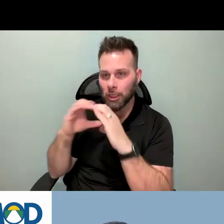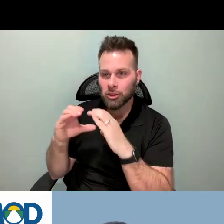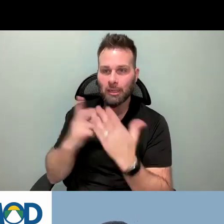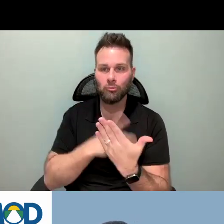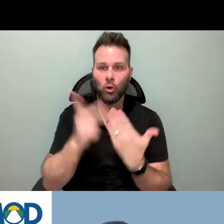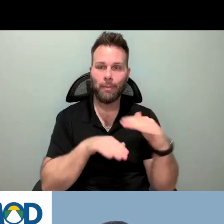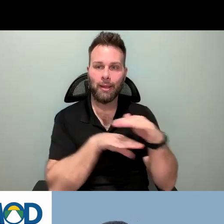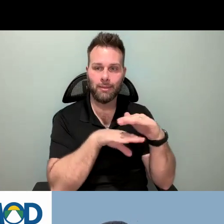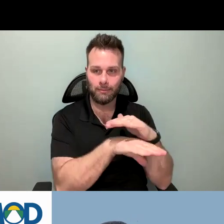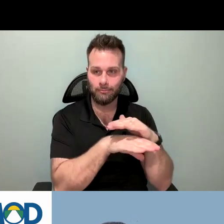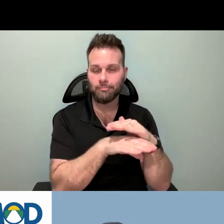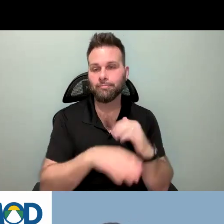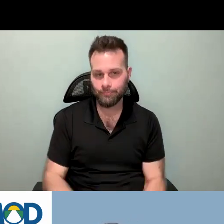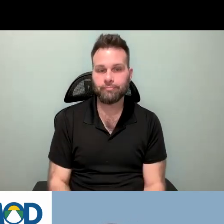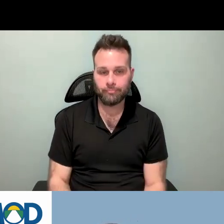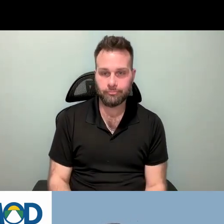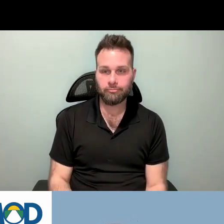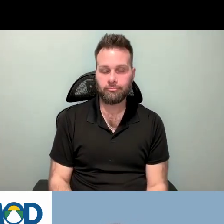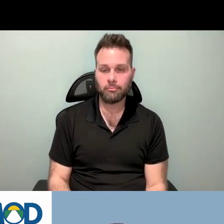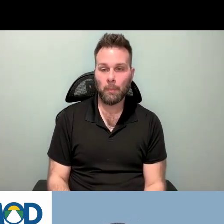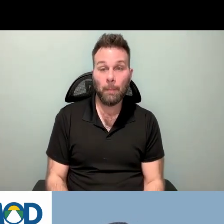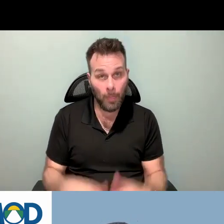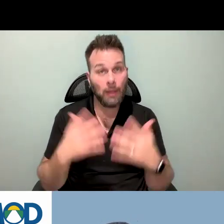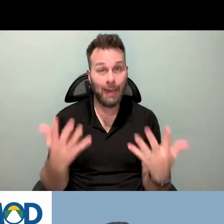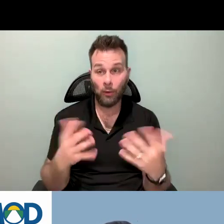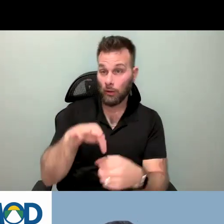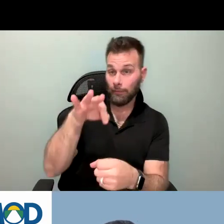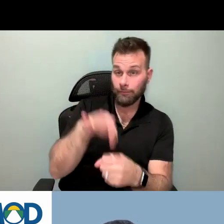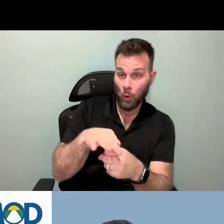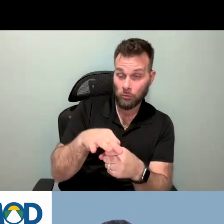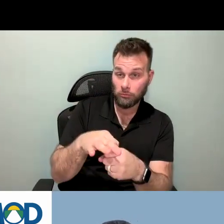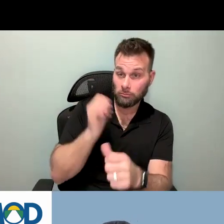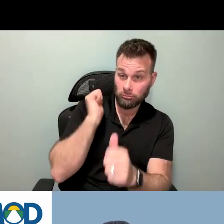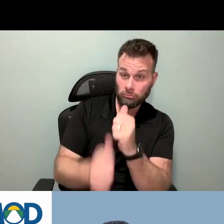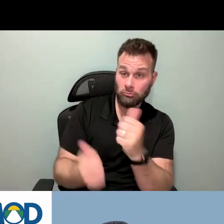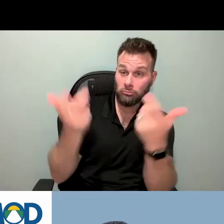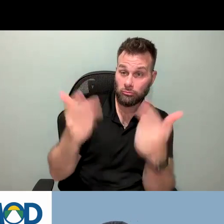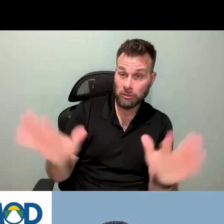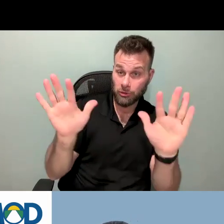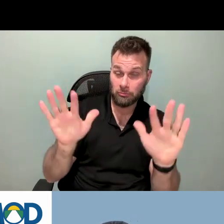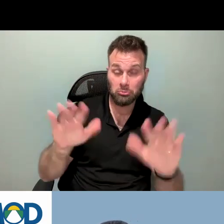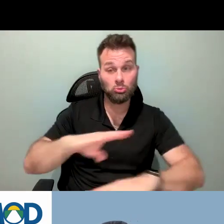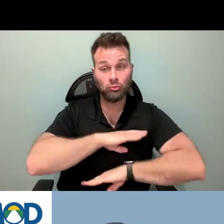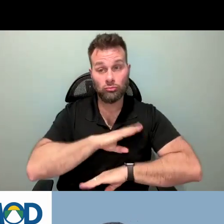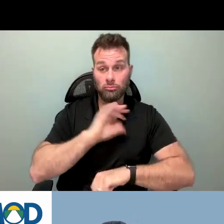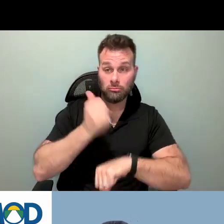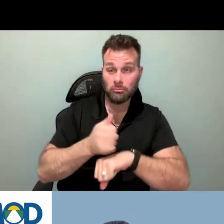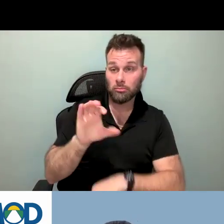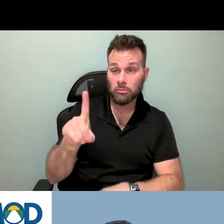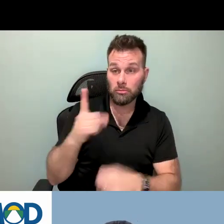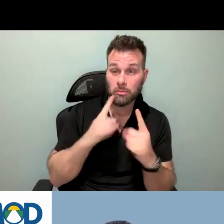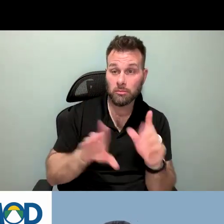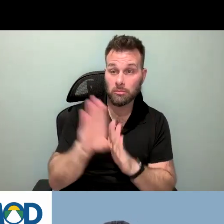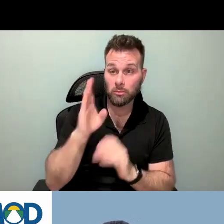well. So, however, passing a vote alone is not enough to ensure the success of a